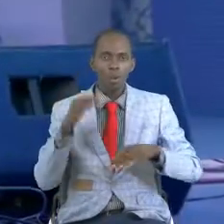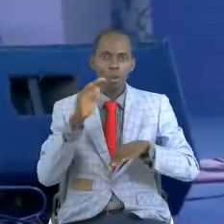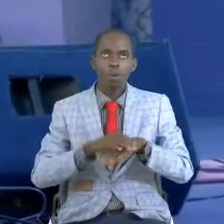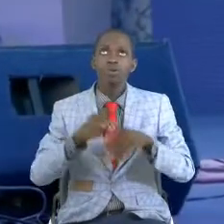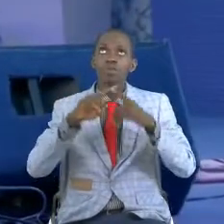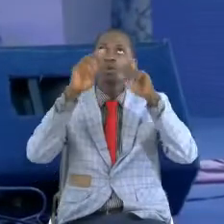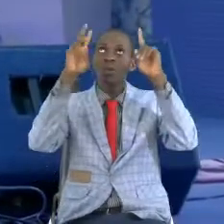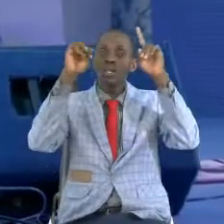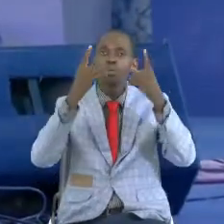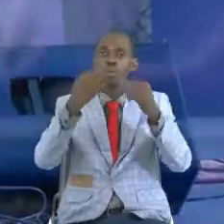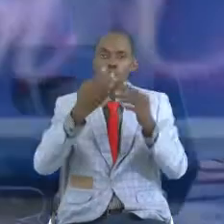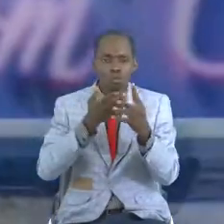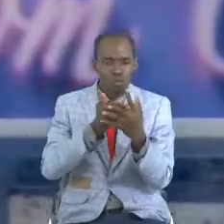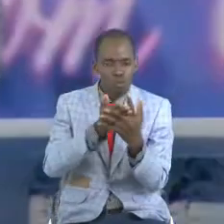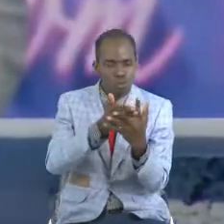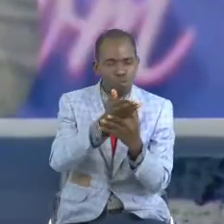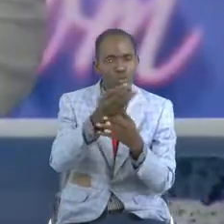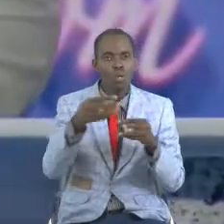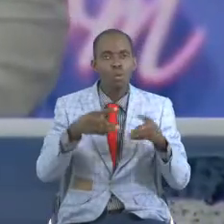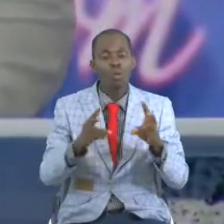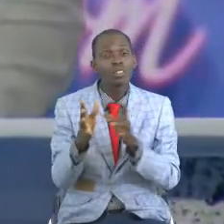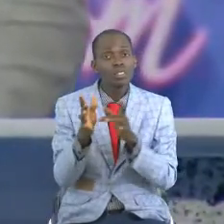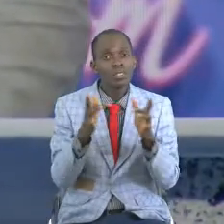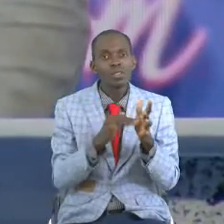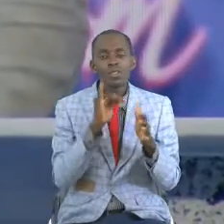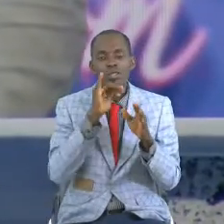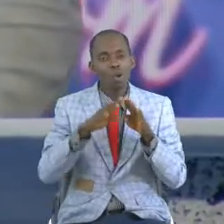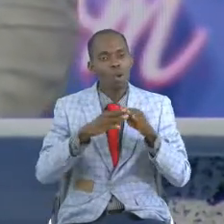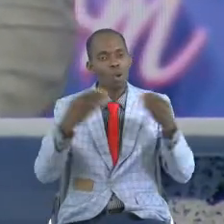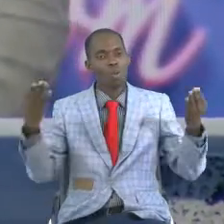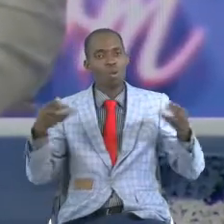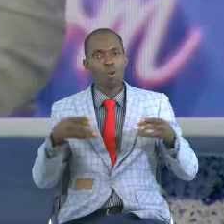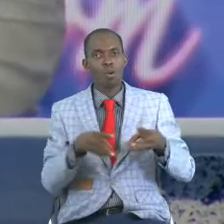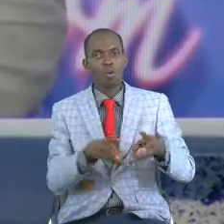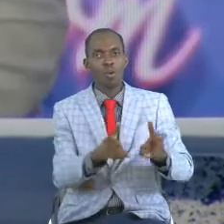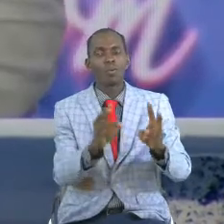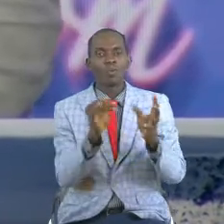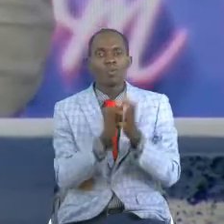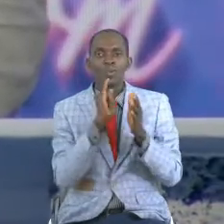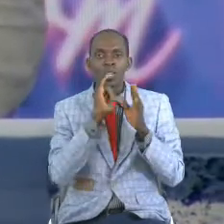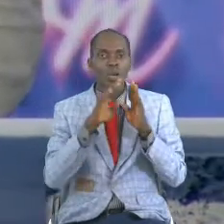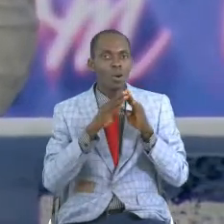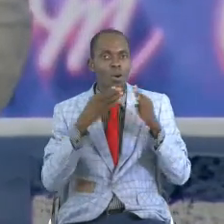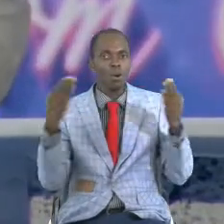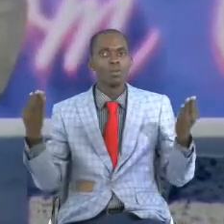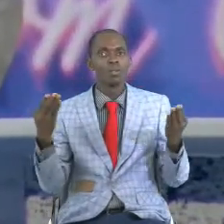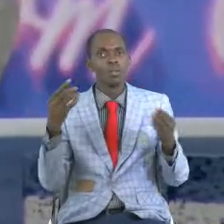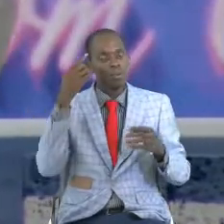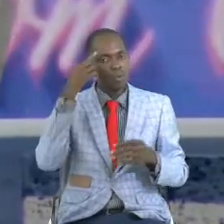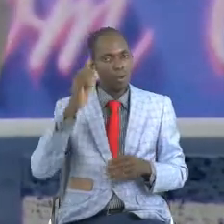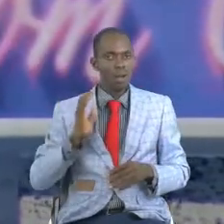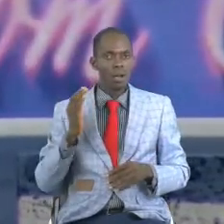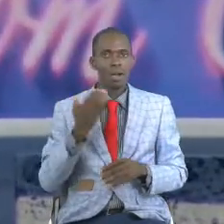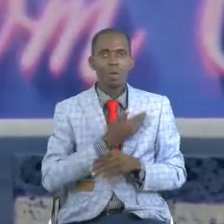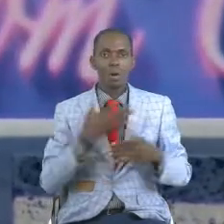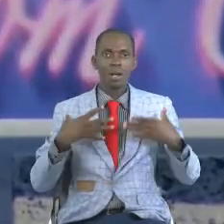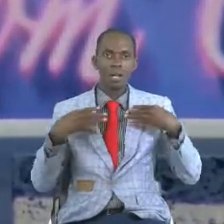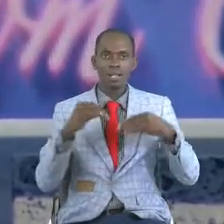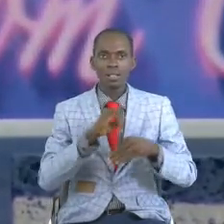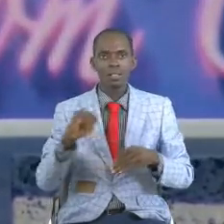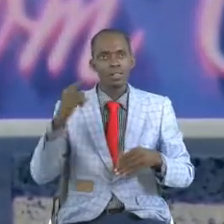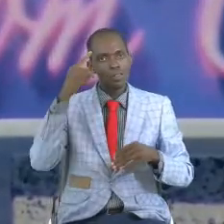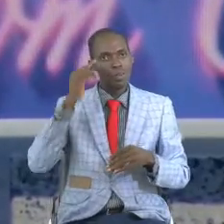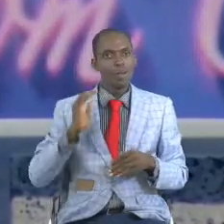way. It's an open way. Open way that is opened for our healing, for our health, and